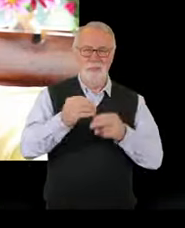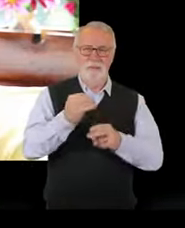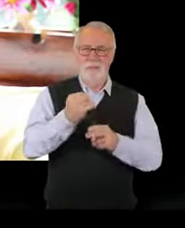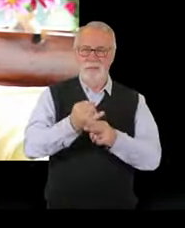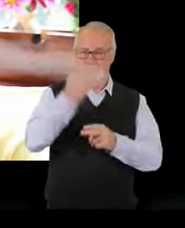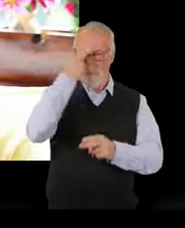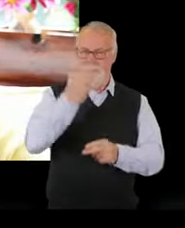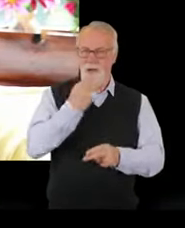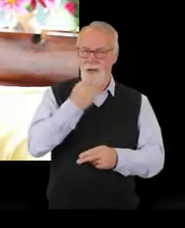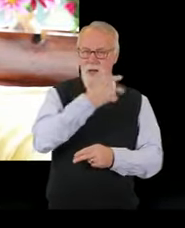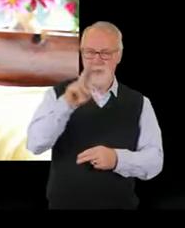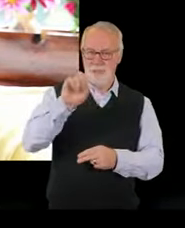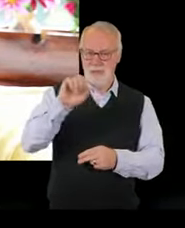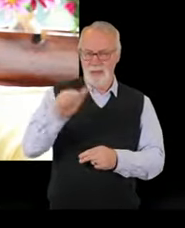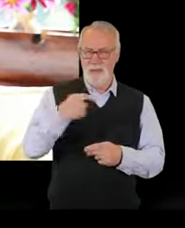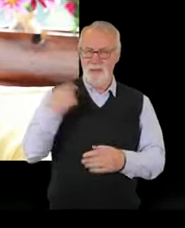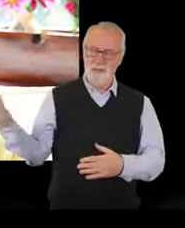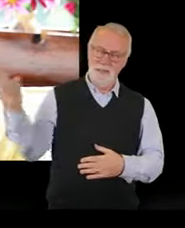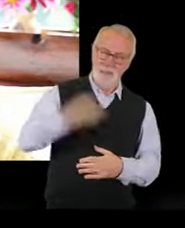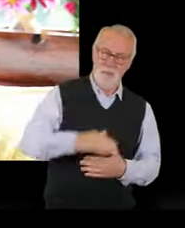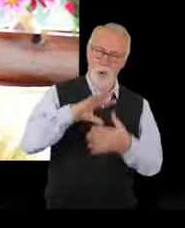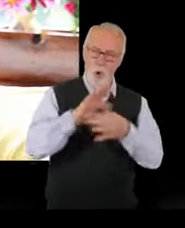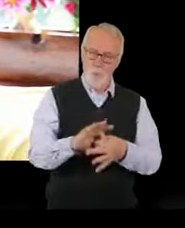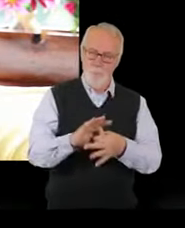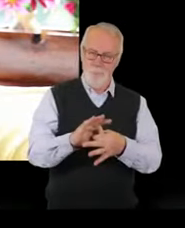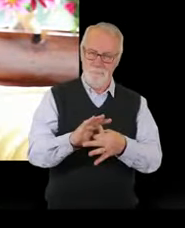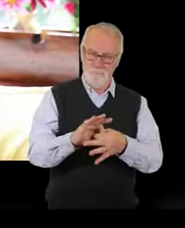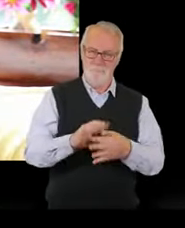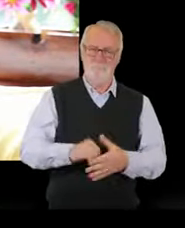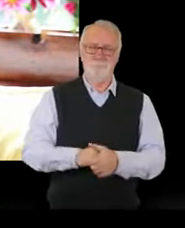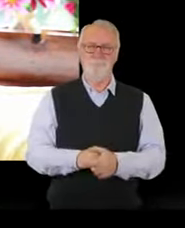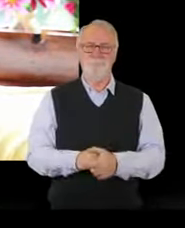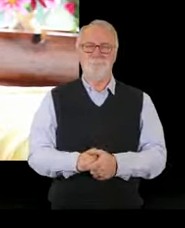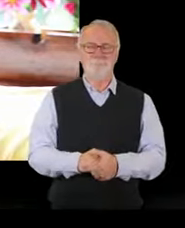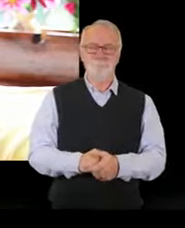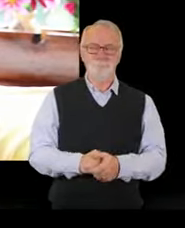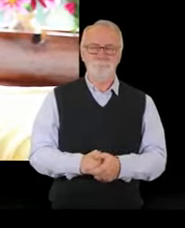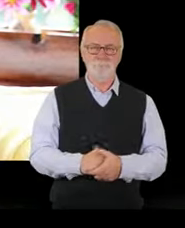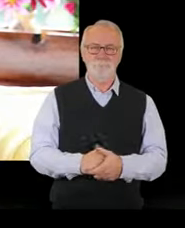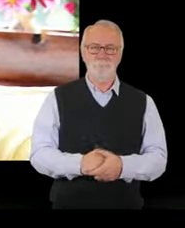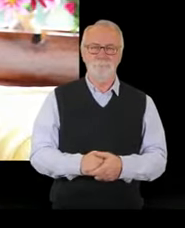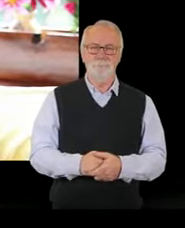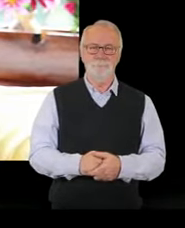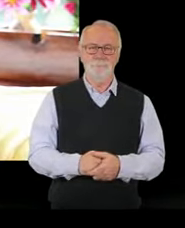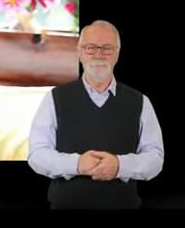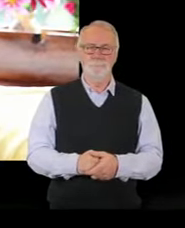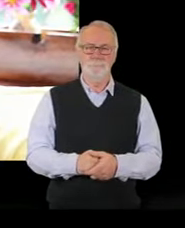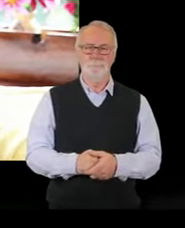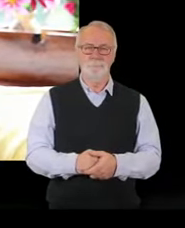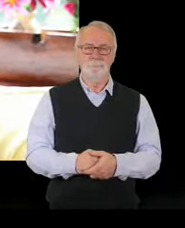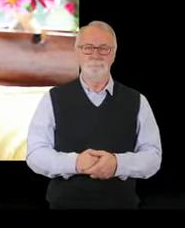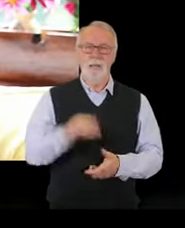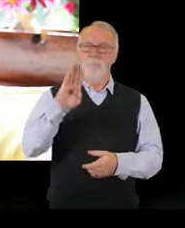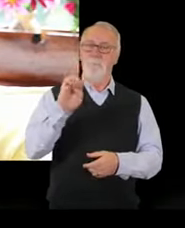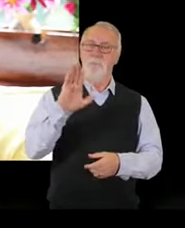And at that point I realized my livelihood was slipping away. So I decided to pack